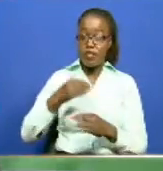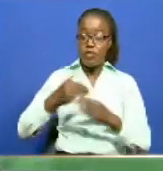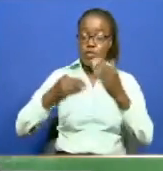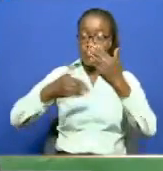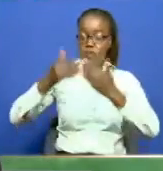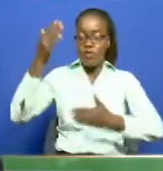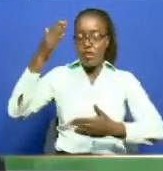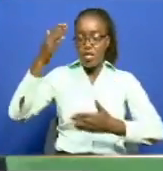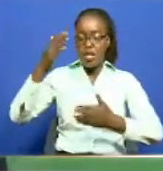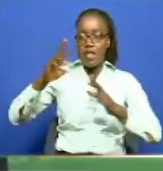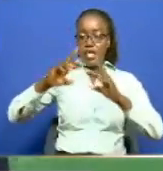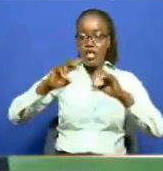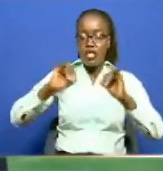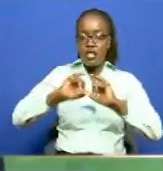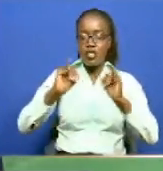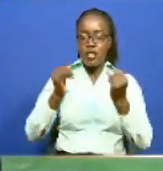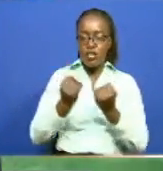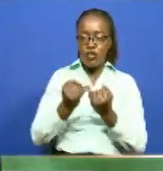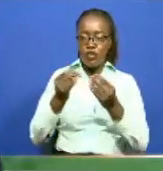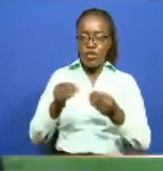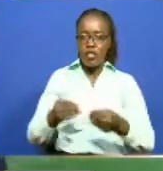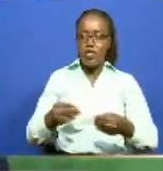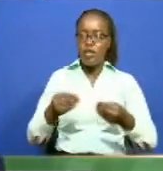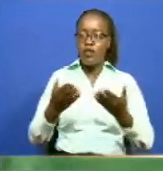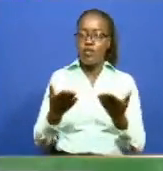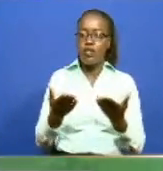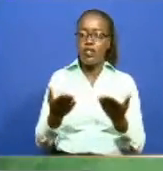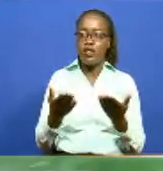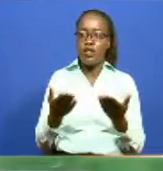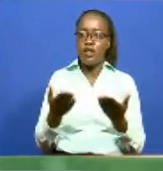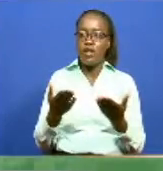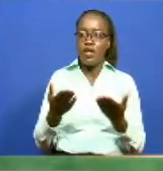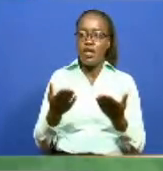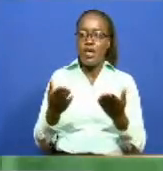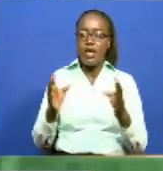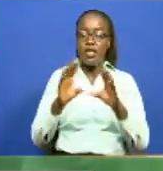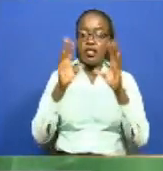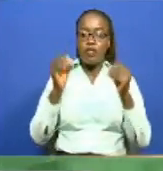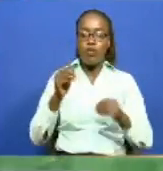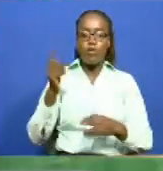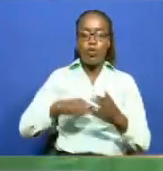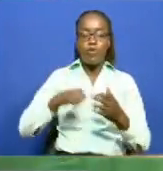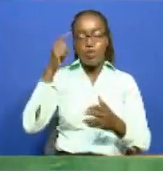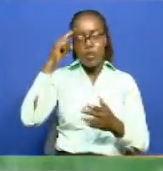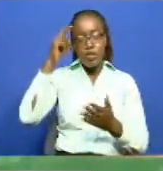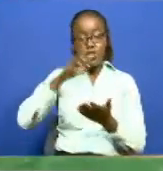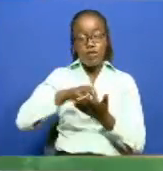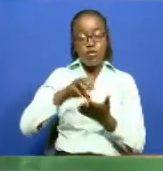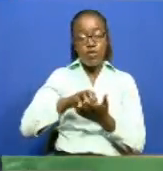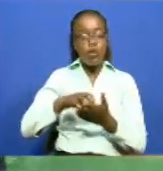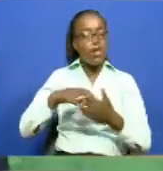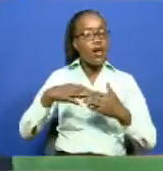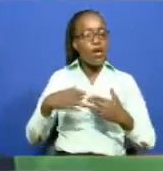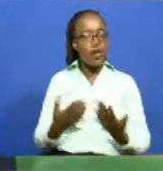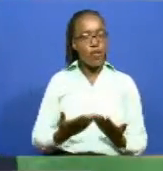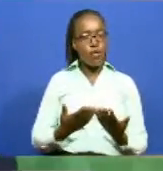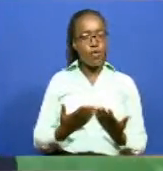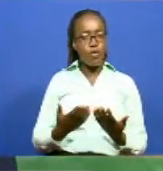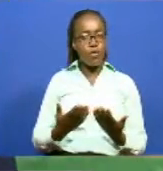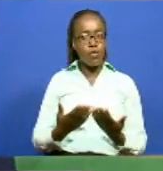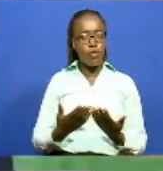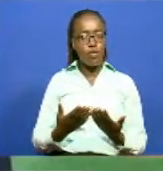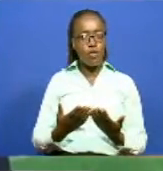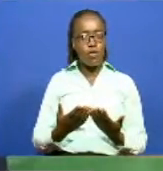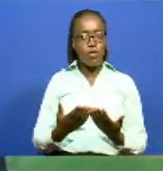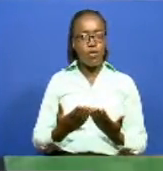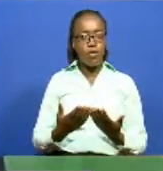research institutions, giving you a highlight of what we think the situation would be. And if you look